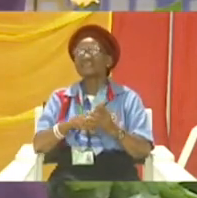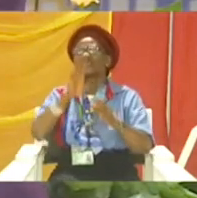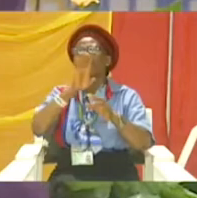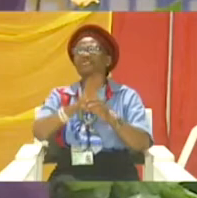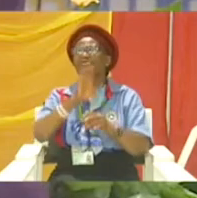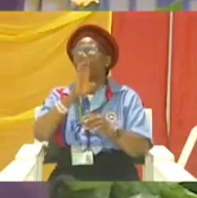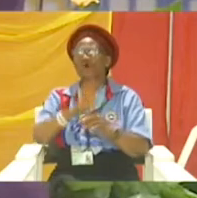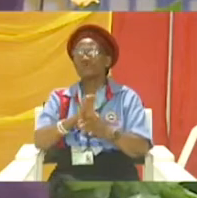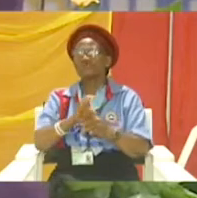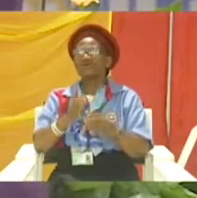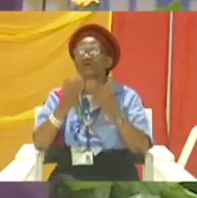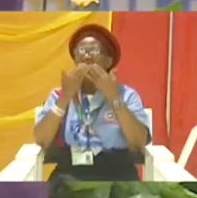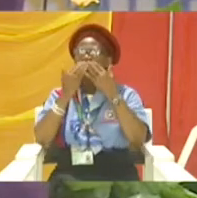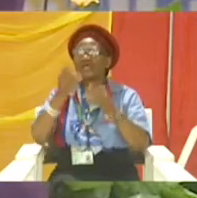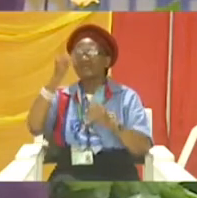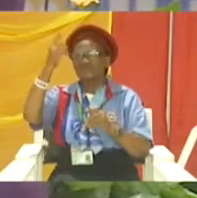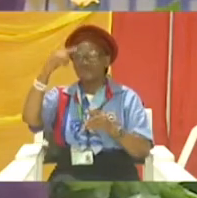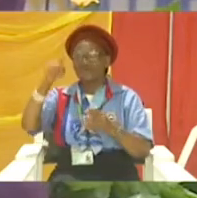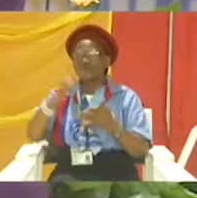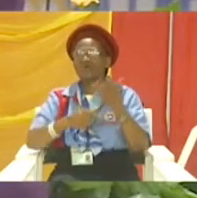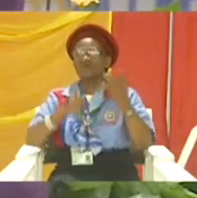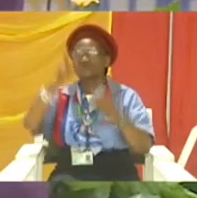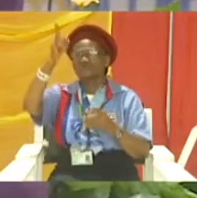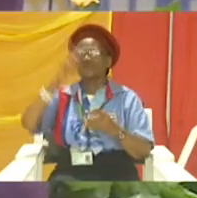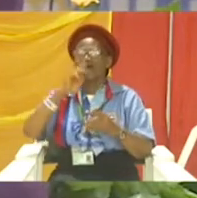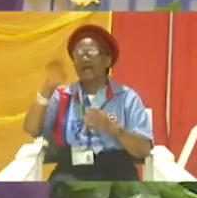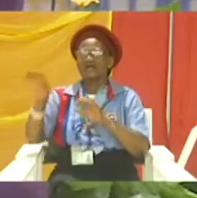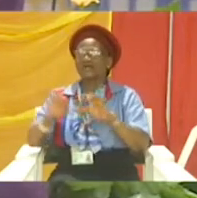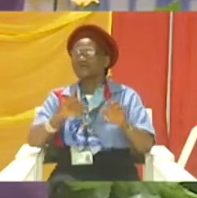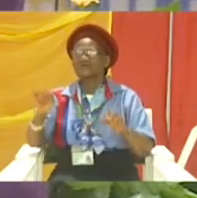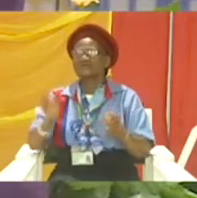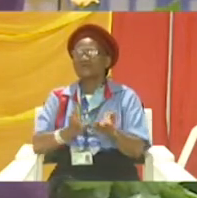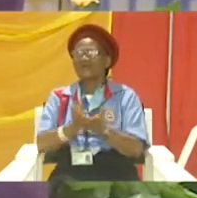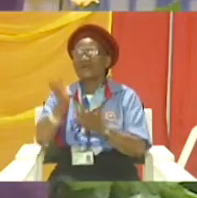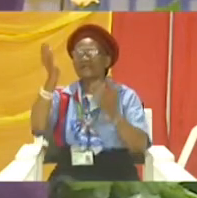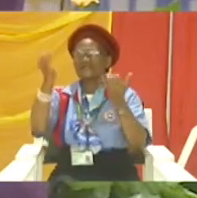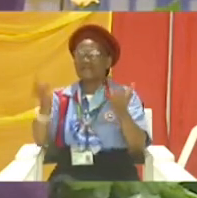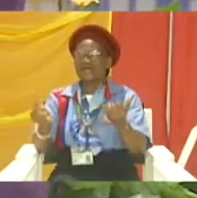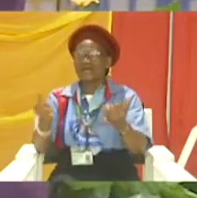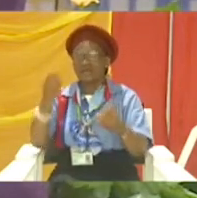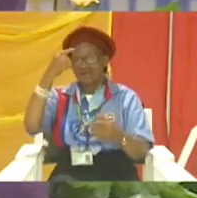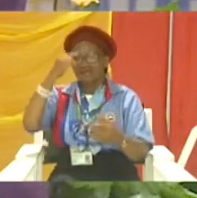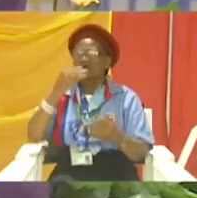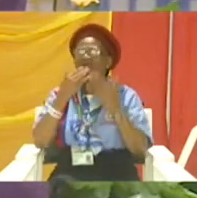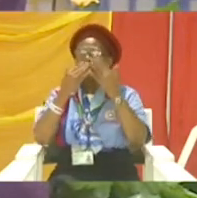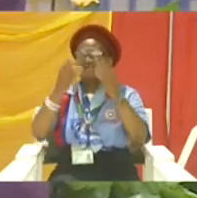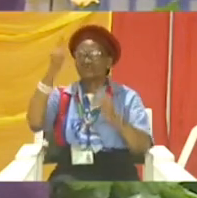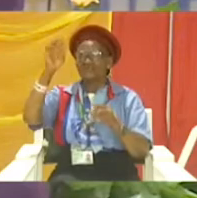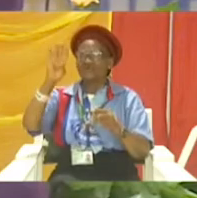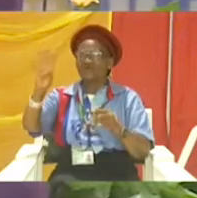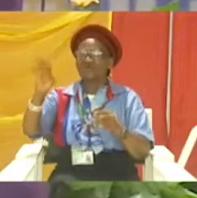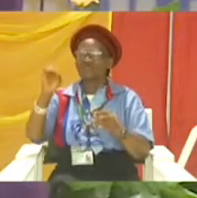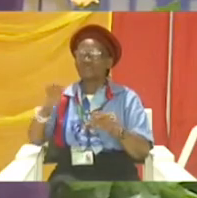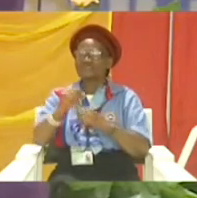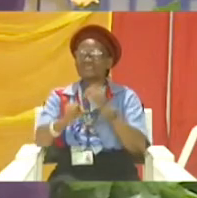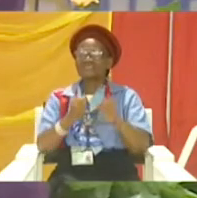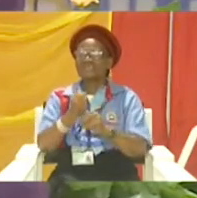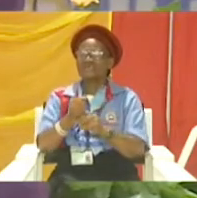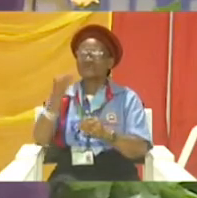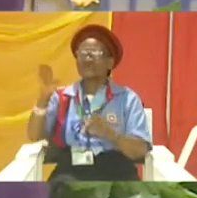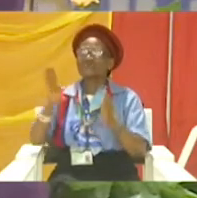Thank you for what you are doing right now. Thank you for 40 years of convention on this